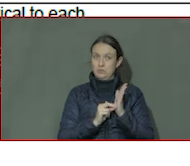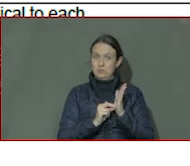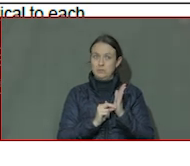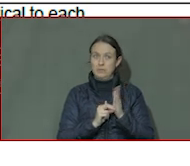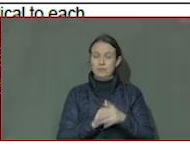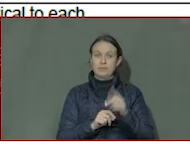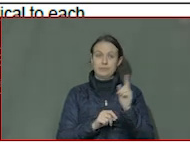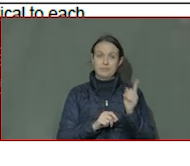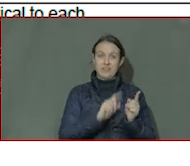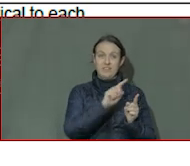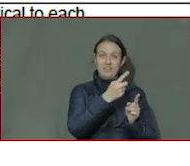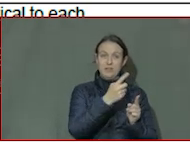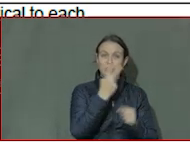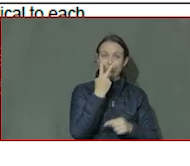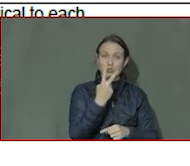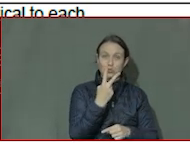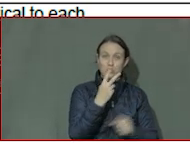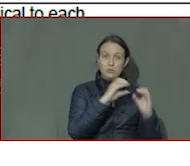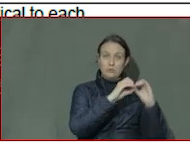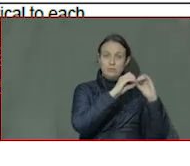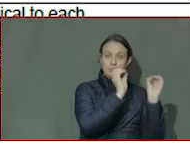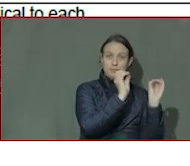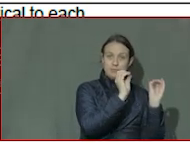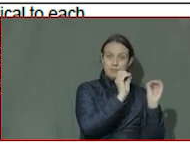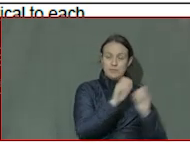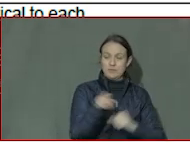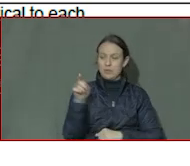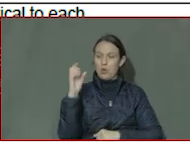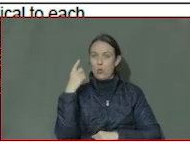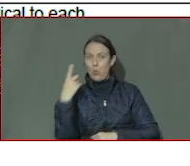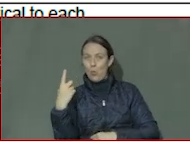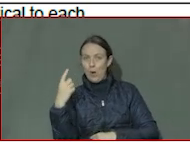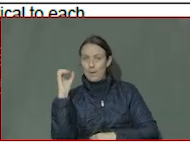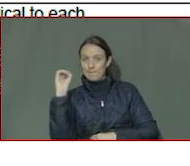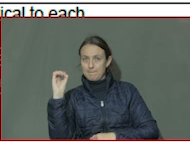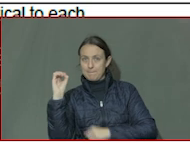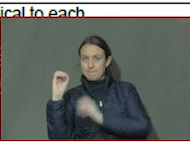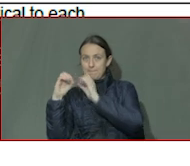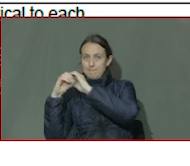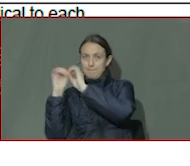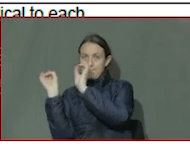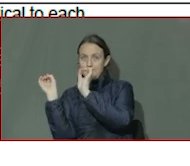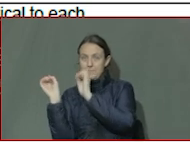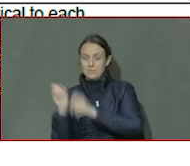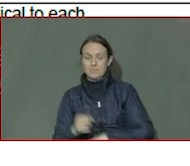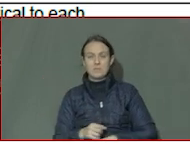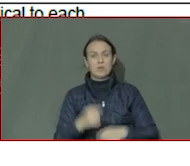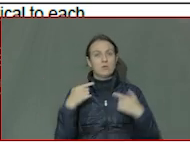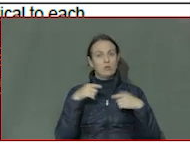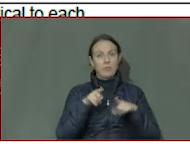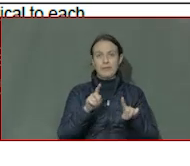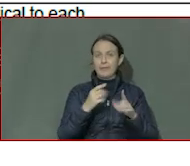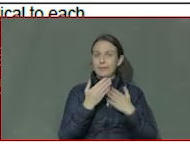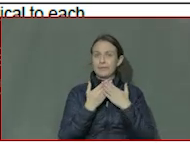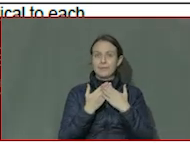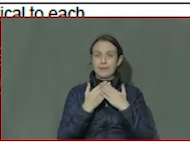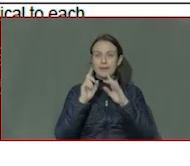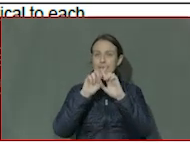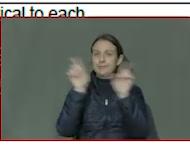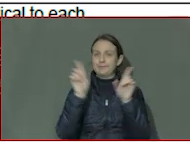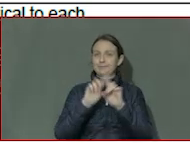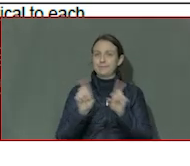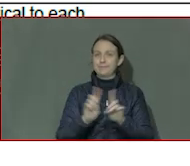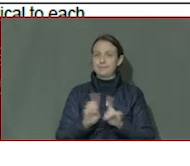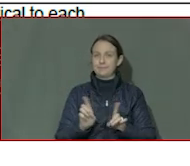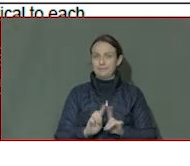involves 2 cell division, while meiosis involves 1 cell division. Go and study those differences.